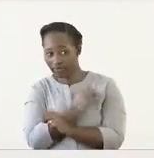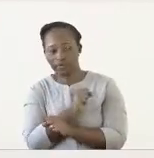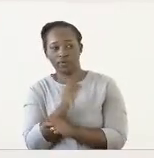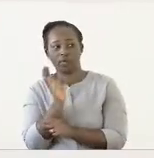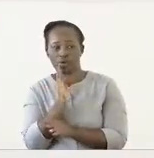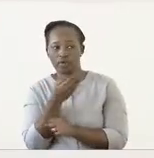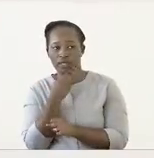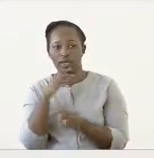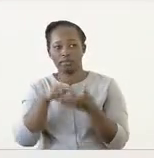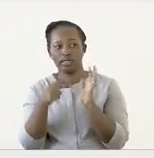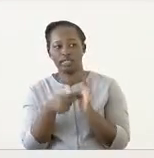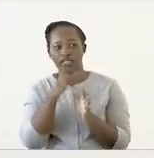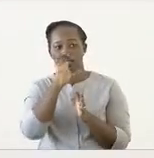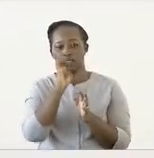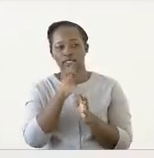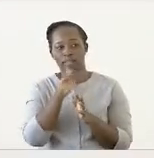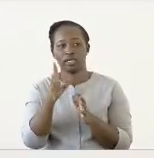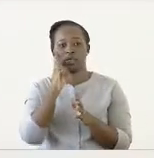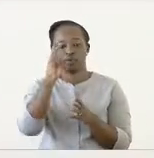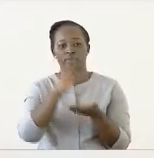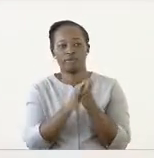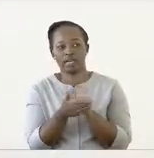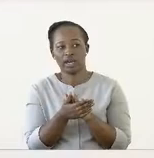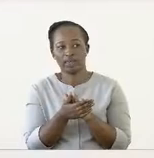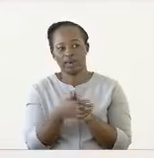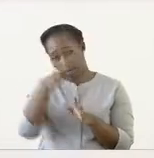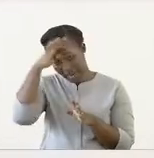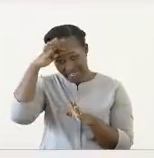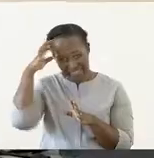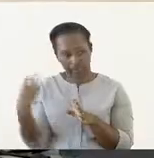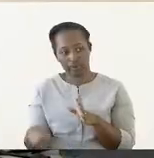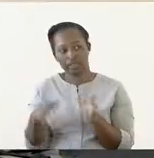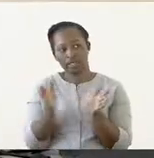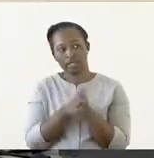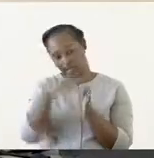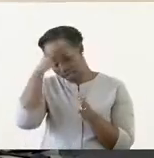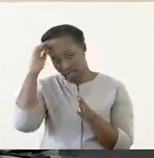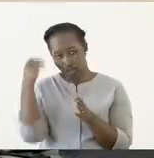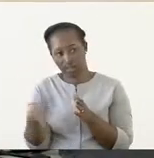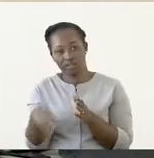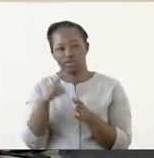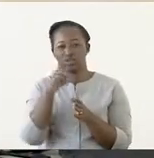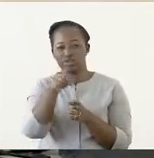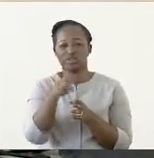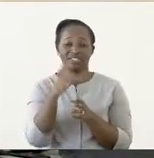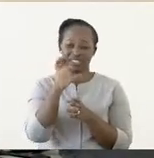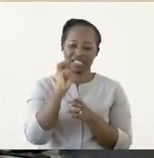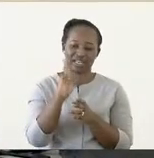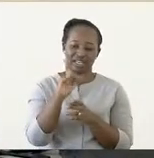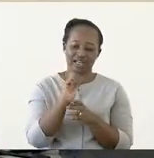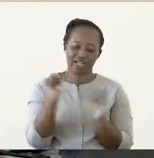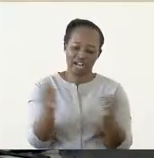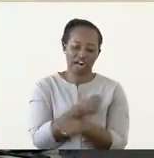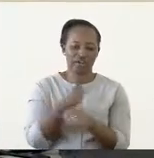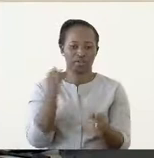fluid, it means the cell will become connected and dehydrated, and eventually they will not perform their functions as it